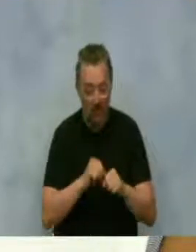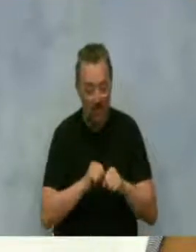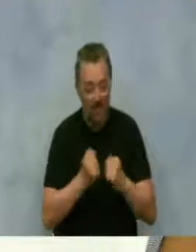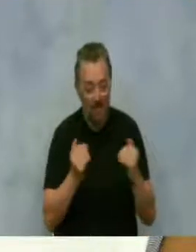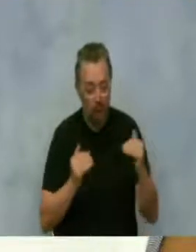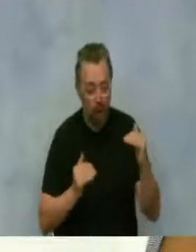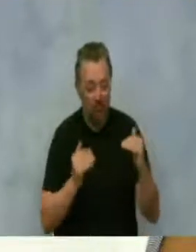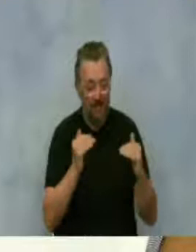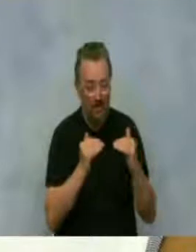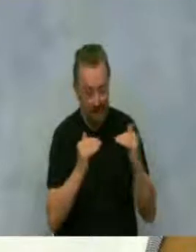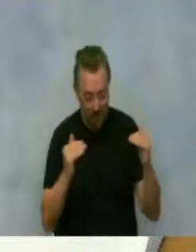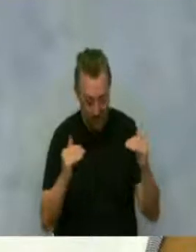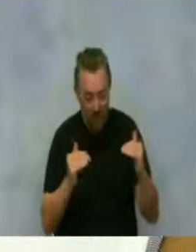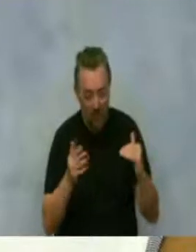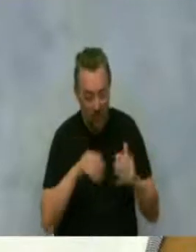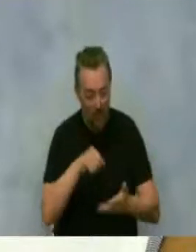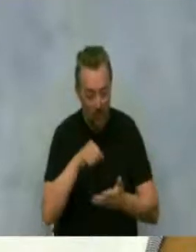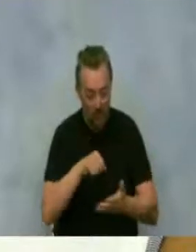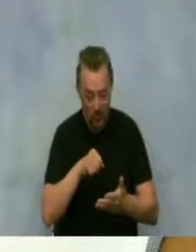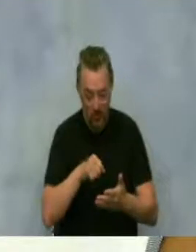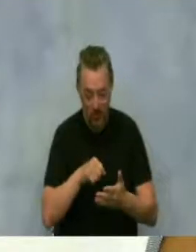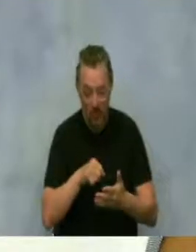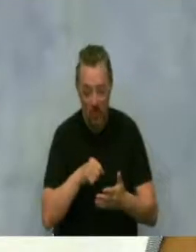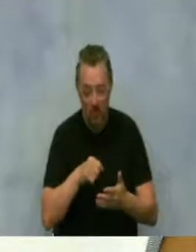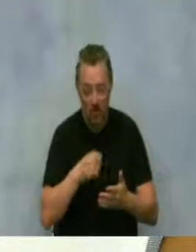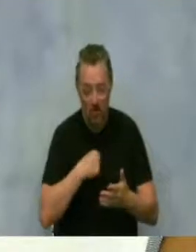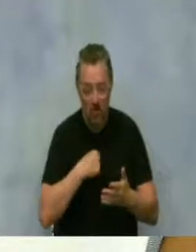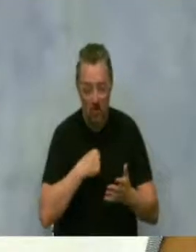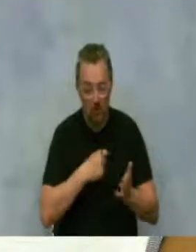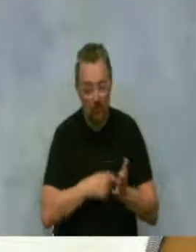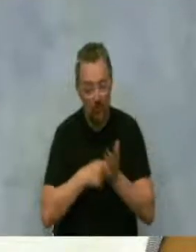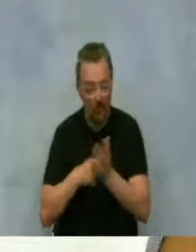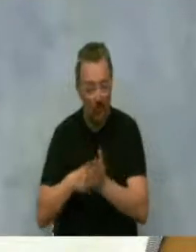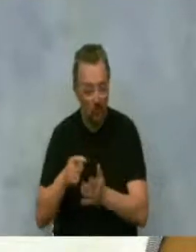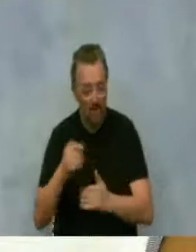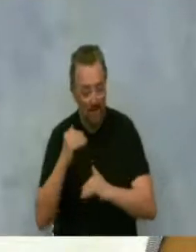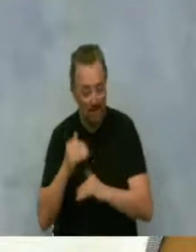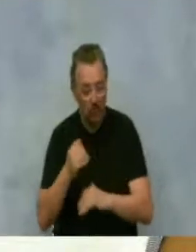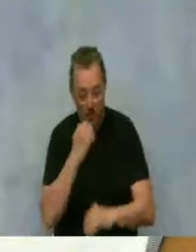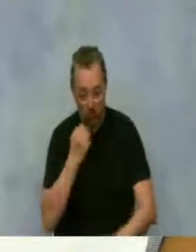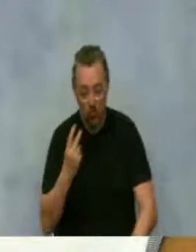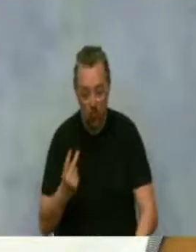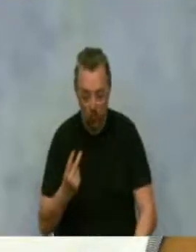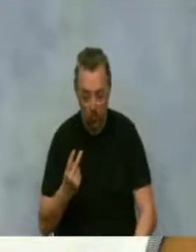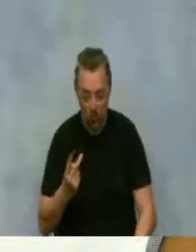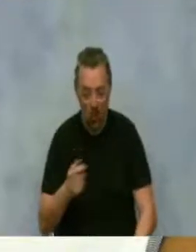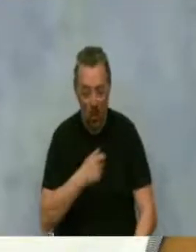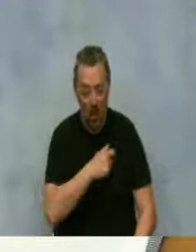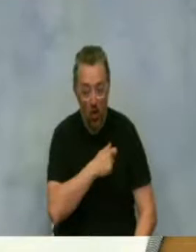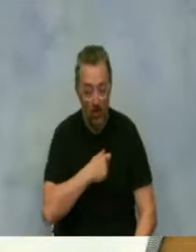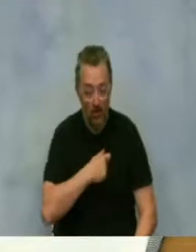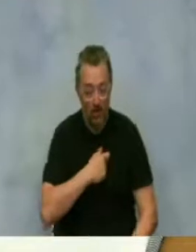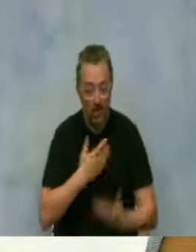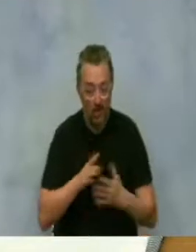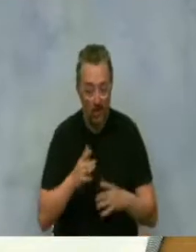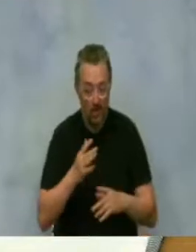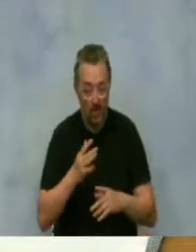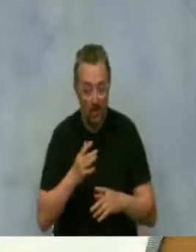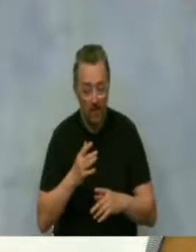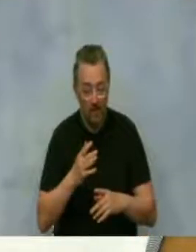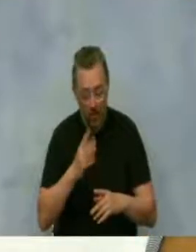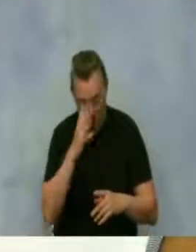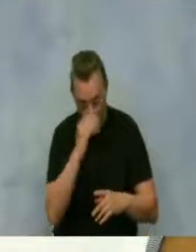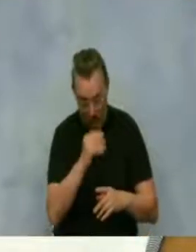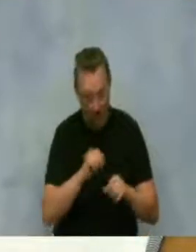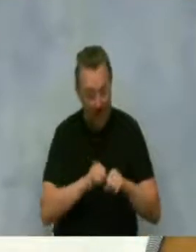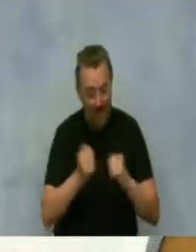position against the phased budget. If I could refer members back to section 2 of the report, committee is asked to note the